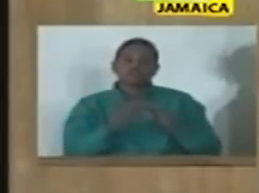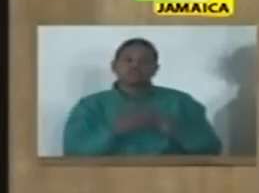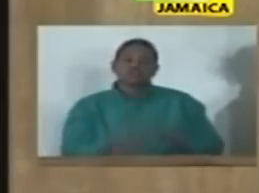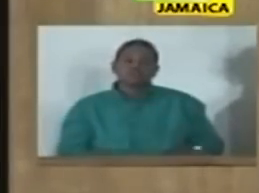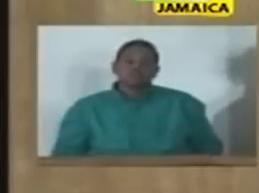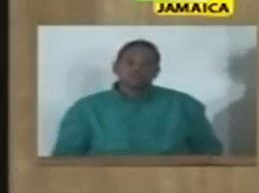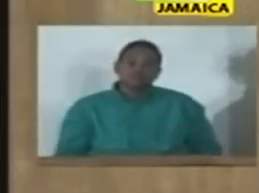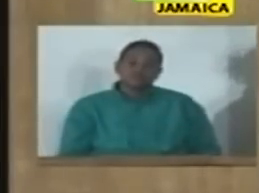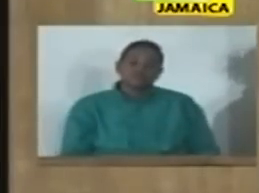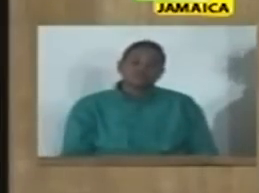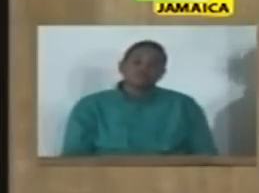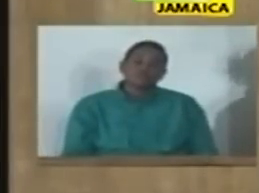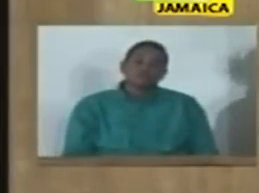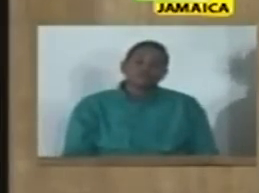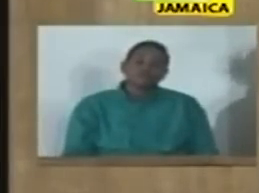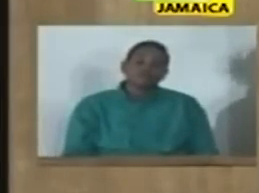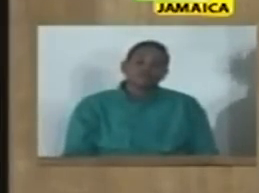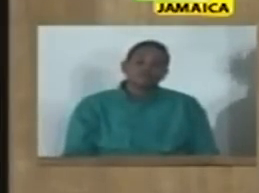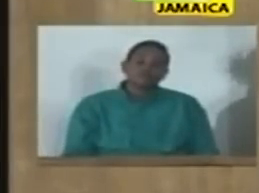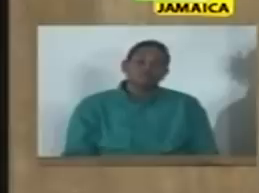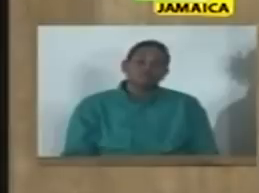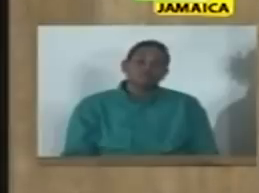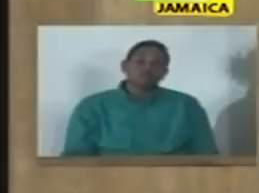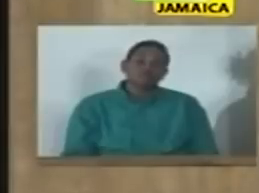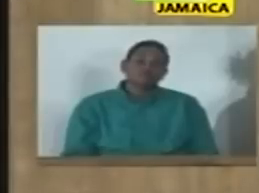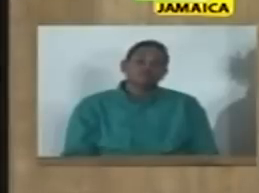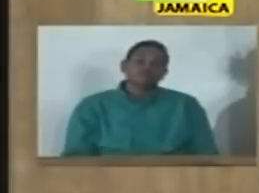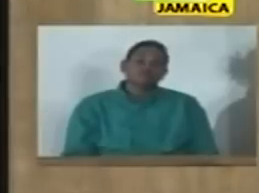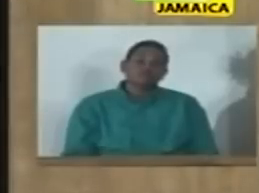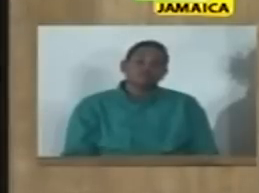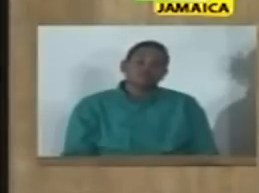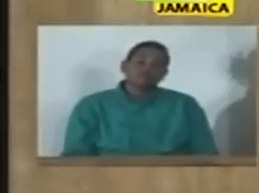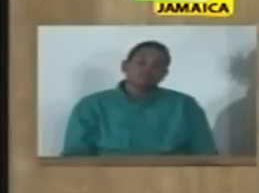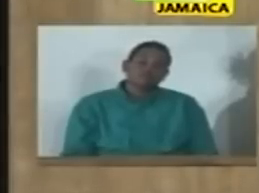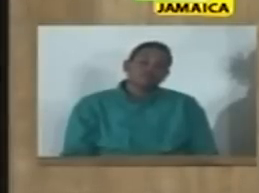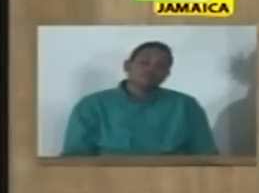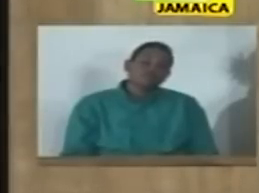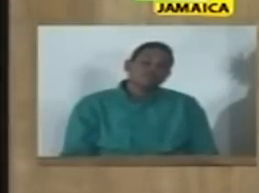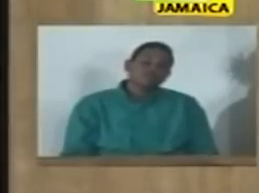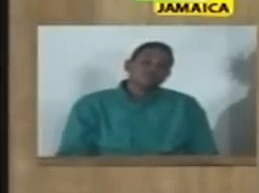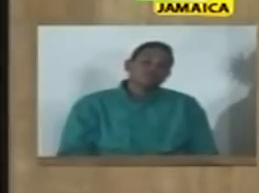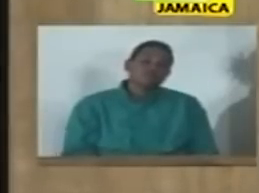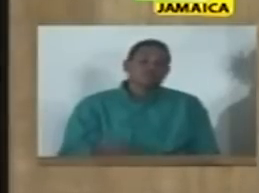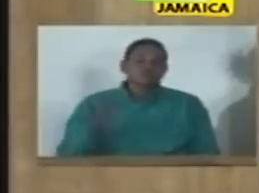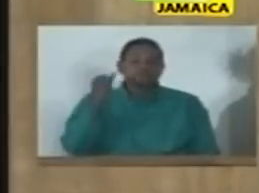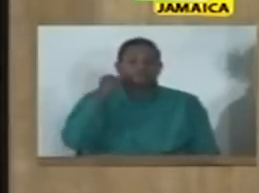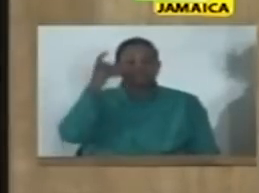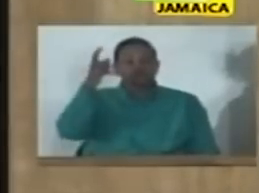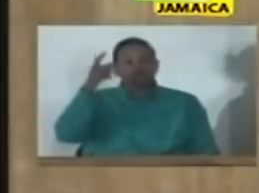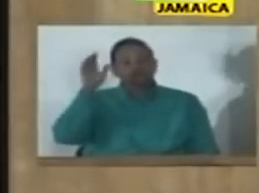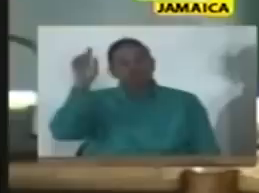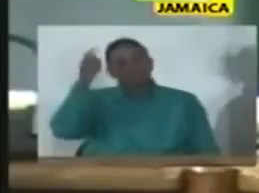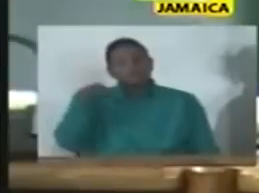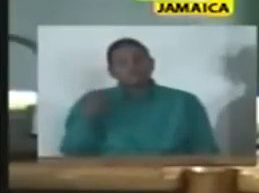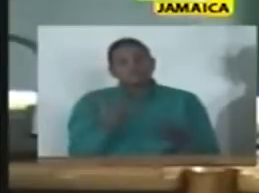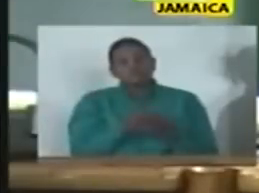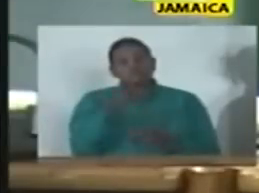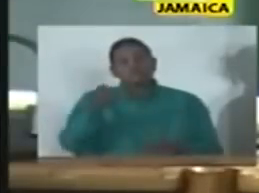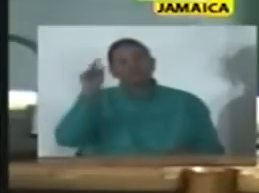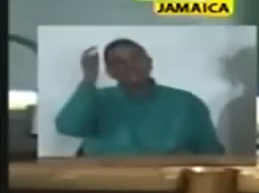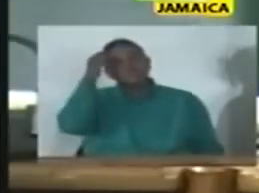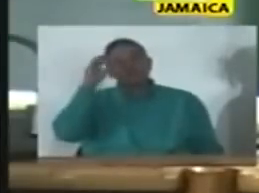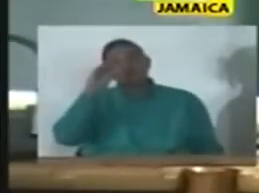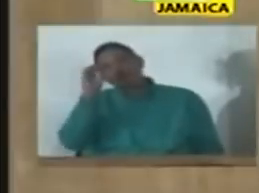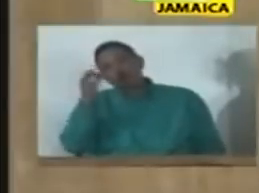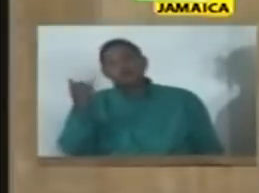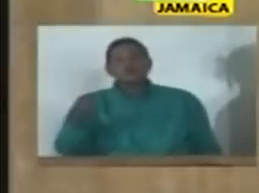was opportunistic, Mr. President, you know what I'd be saying? Boy, this government into Wobia, this government into abortion, and